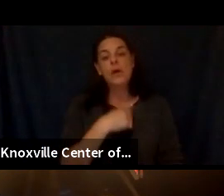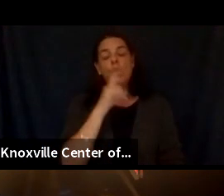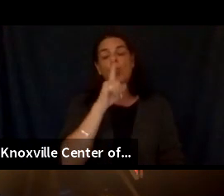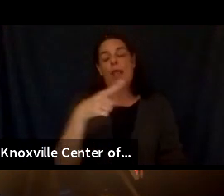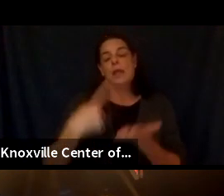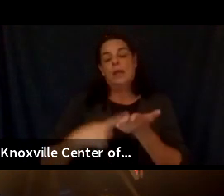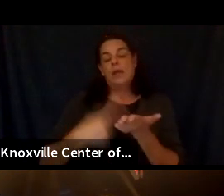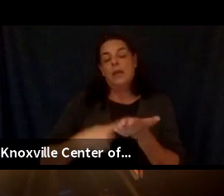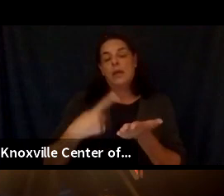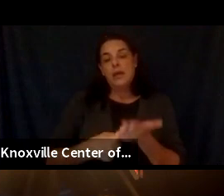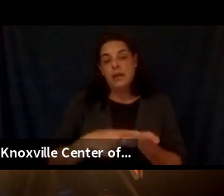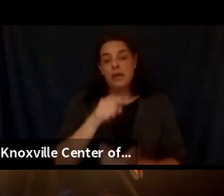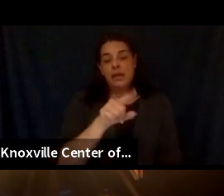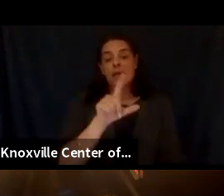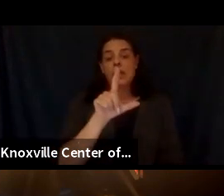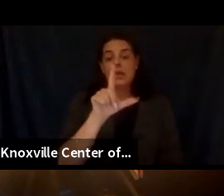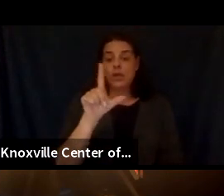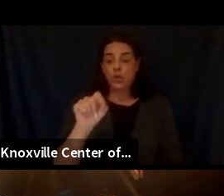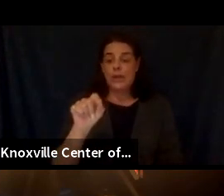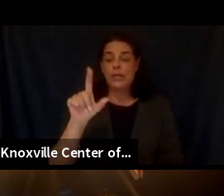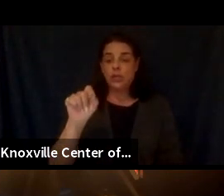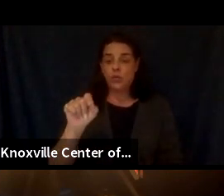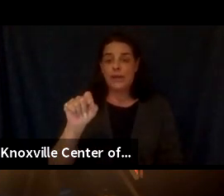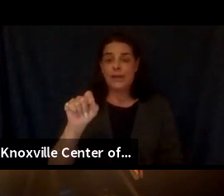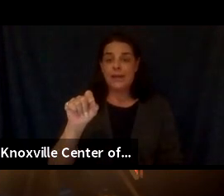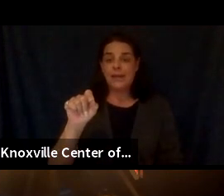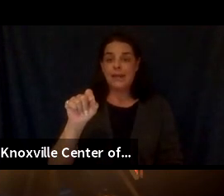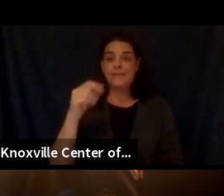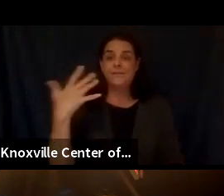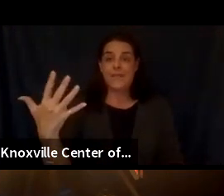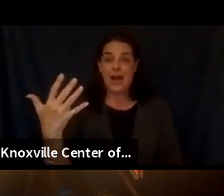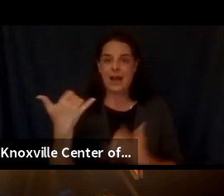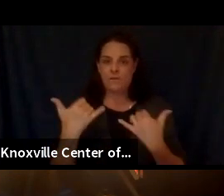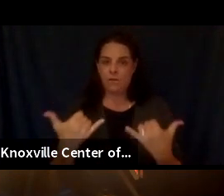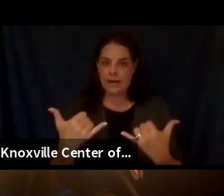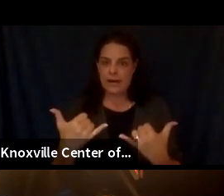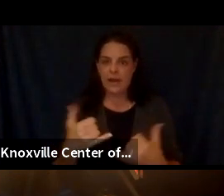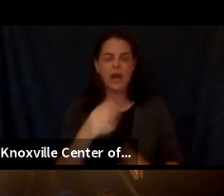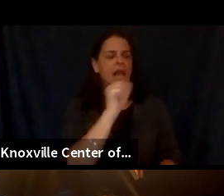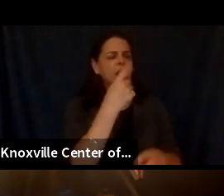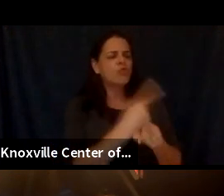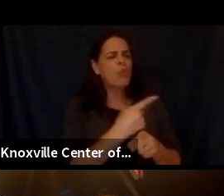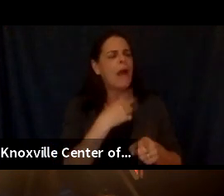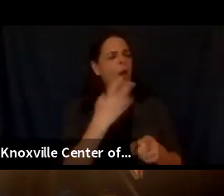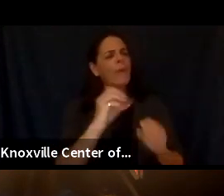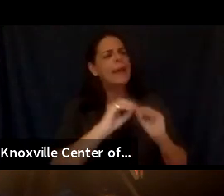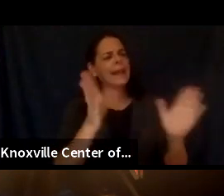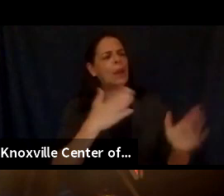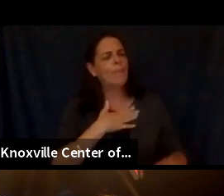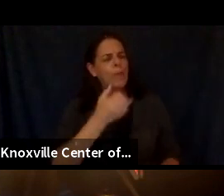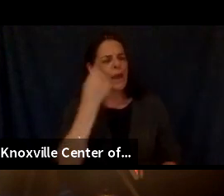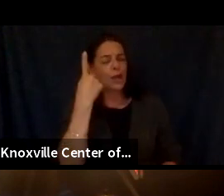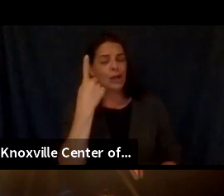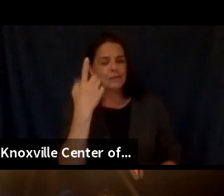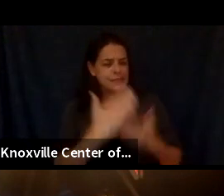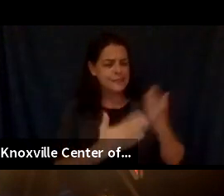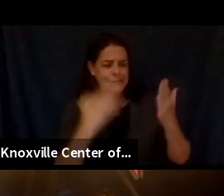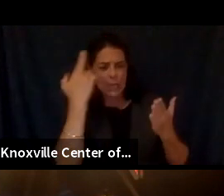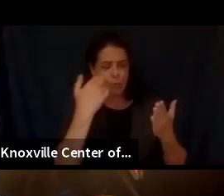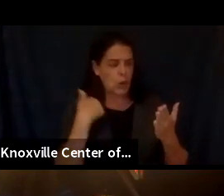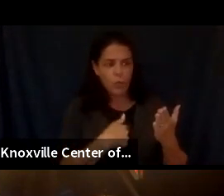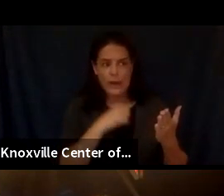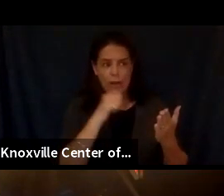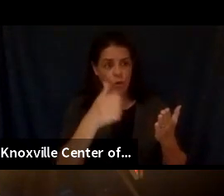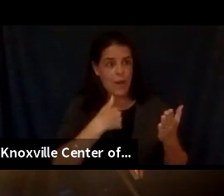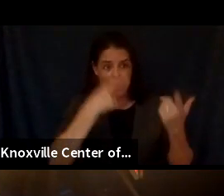debating 2025 right now. Correct. And I just want to be clear, everybody understands, if we, for some reason, did not come